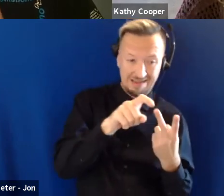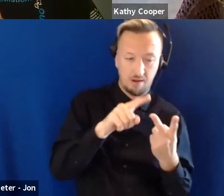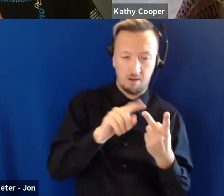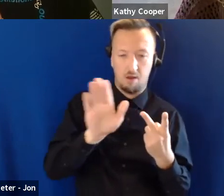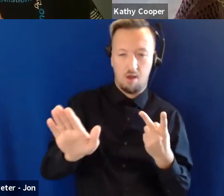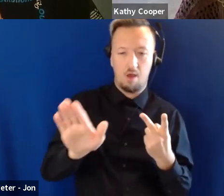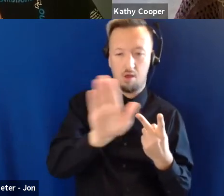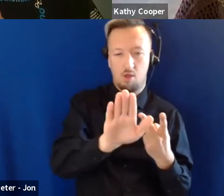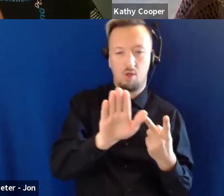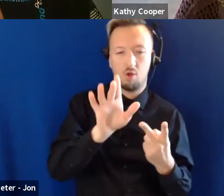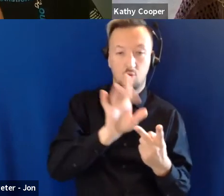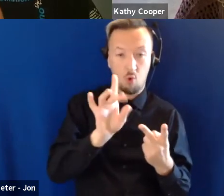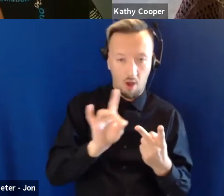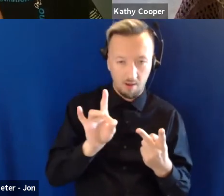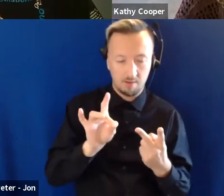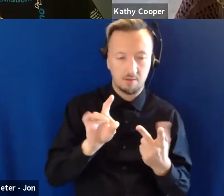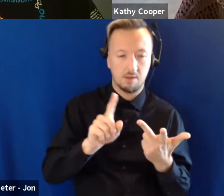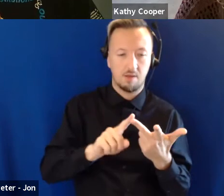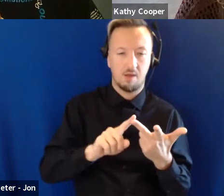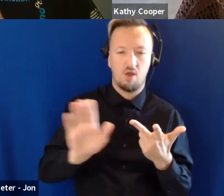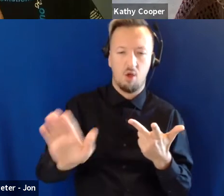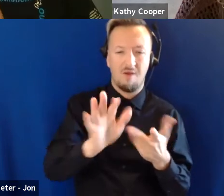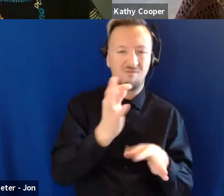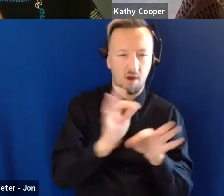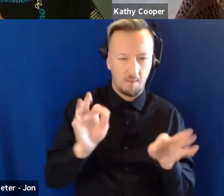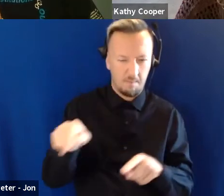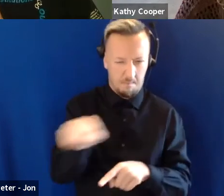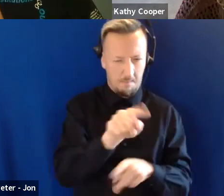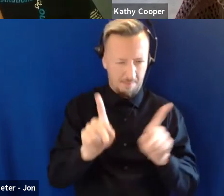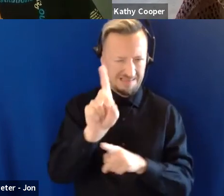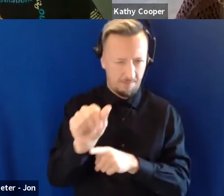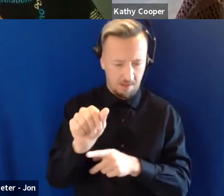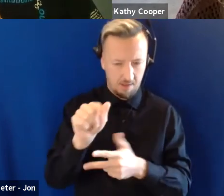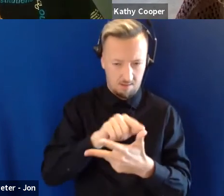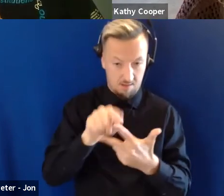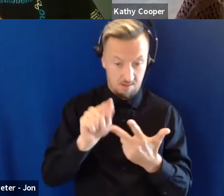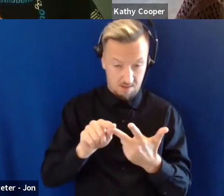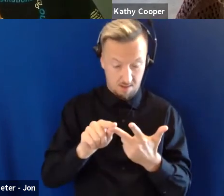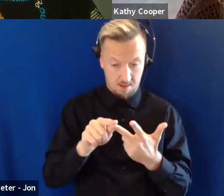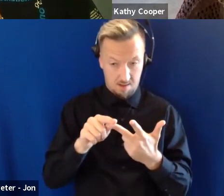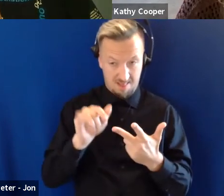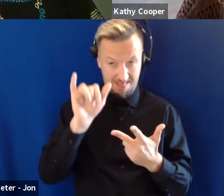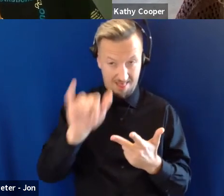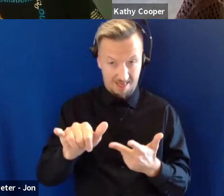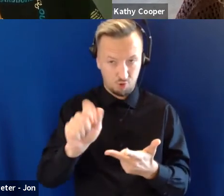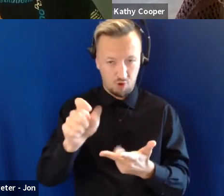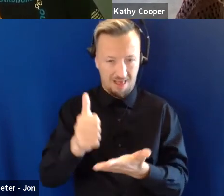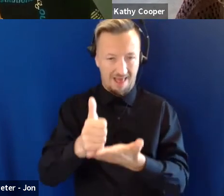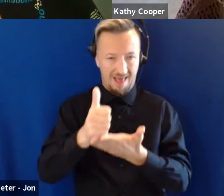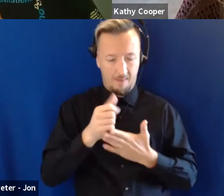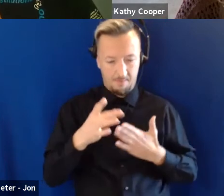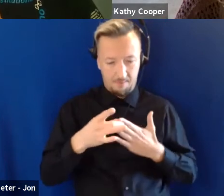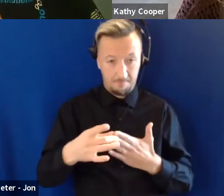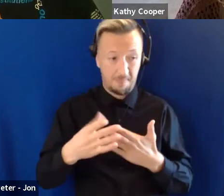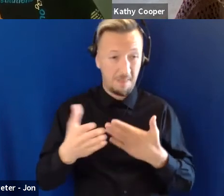with disabilities is guiding the things that are happening in your state, even people who don't get